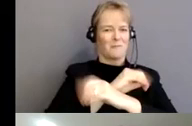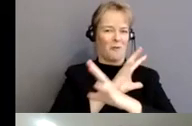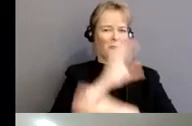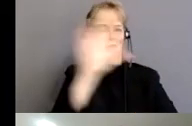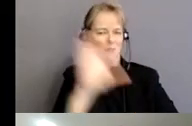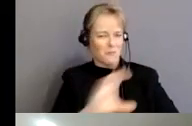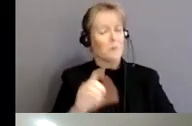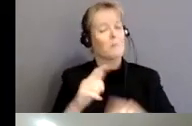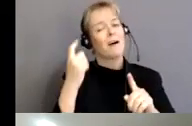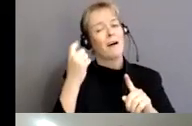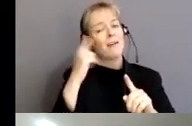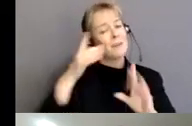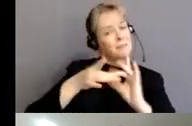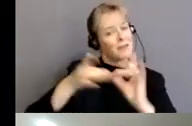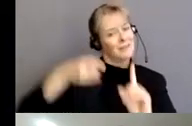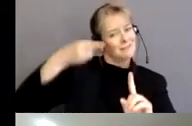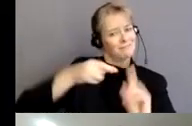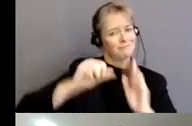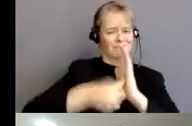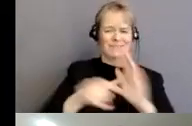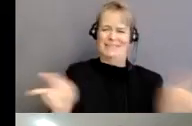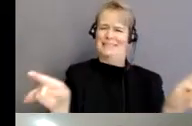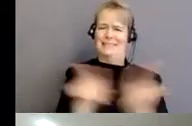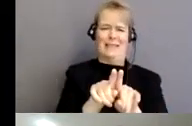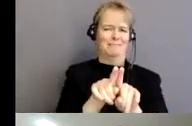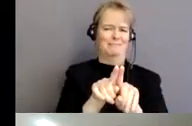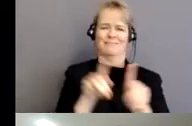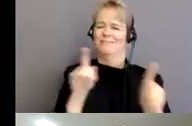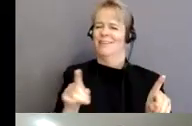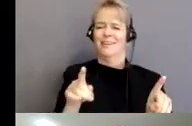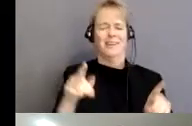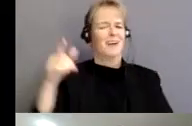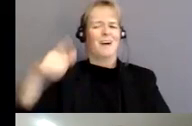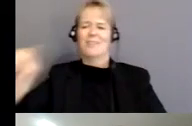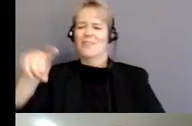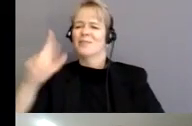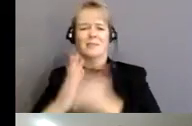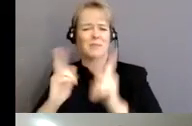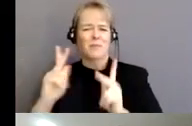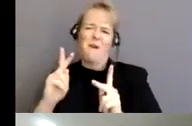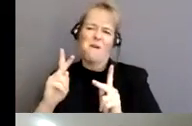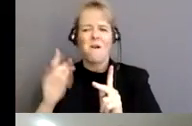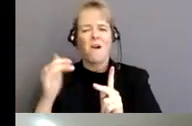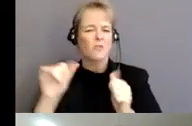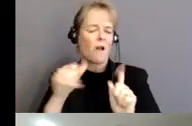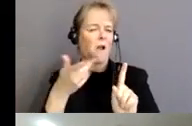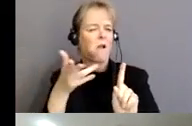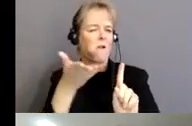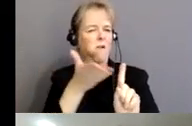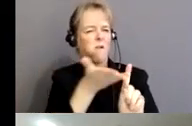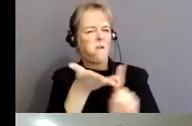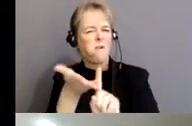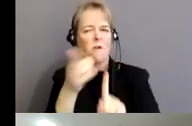people are still out there who are targeting vulnerable groups for their money, and we need to make sure people have